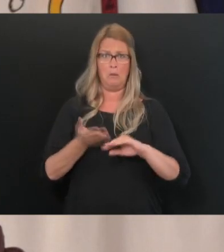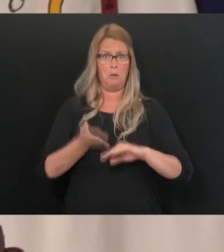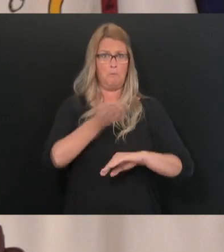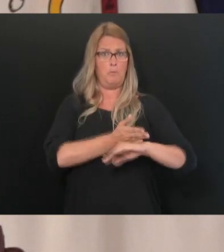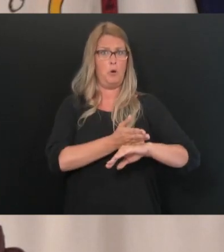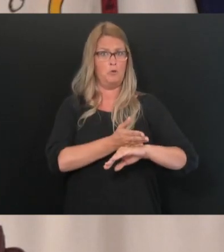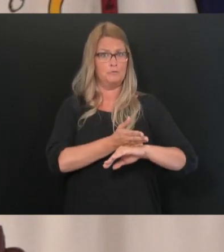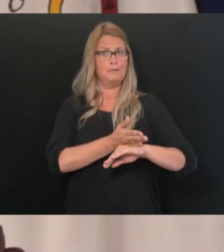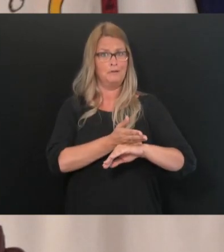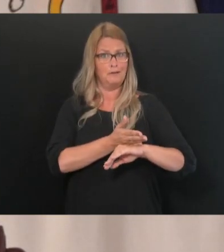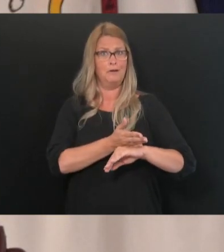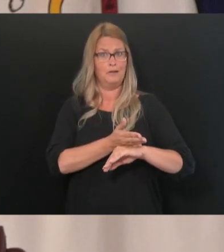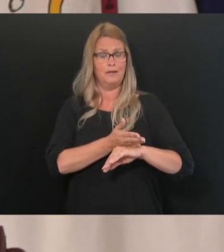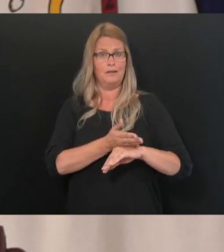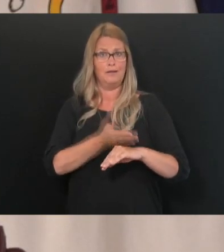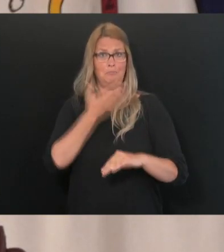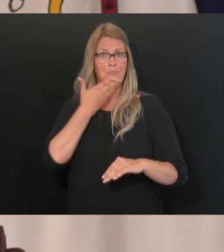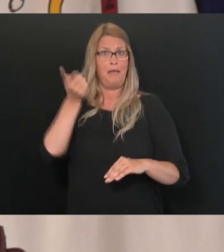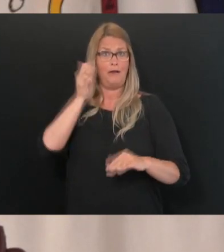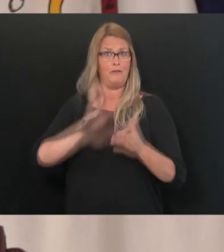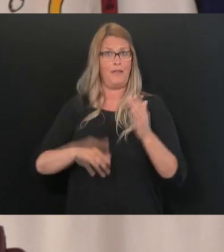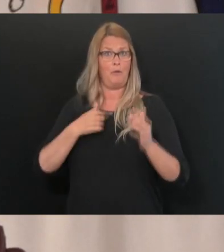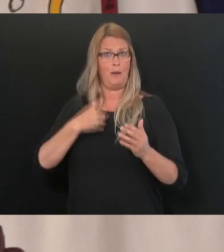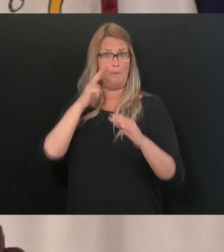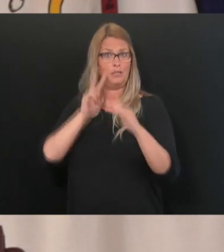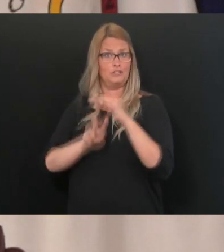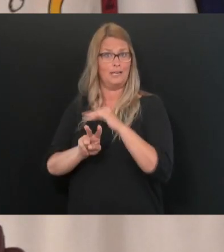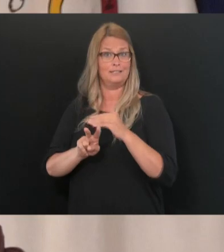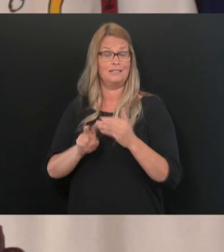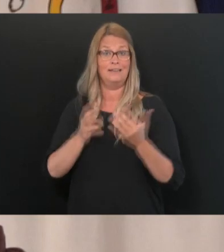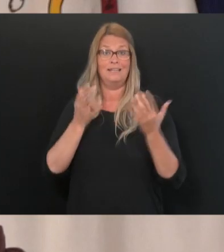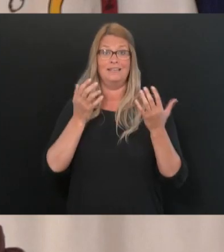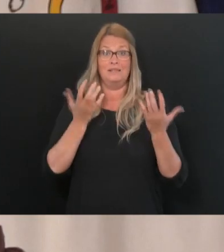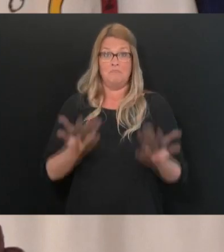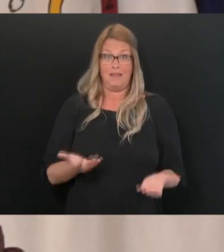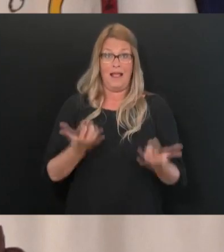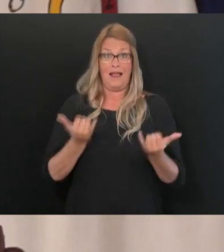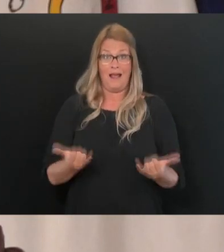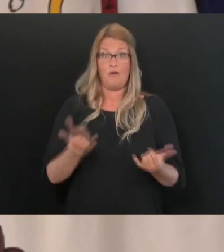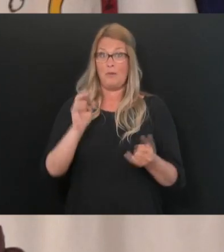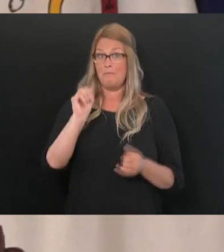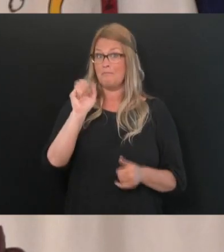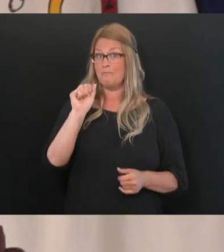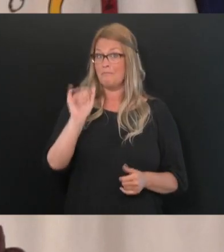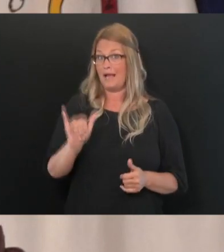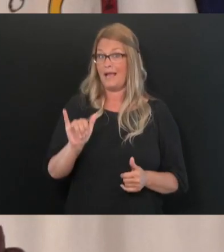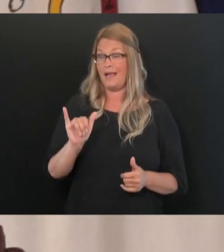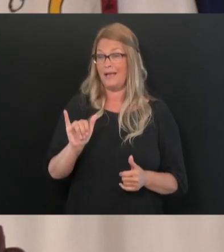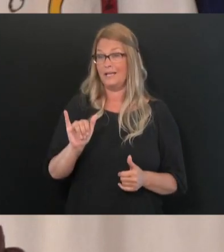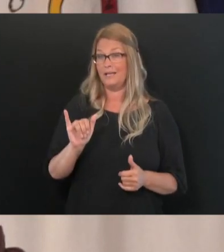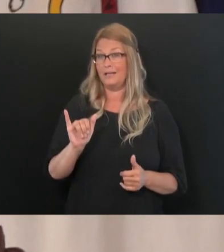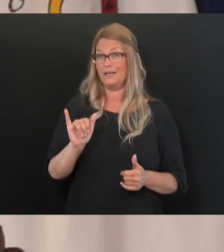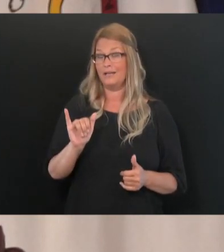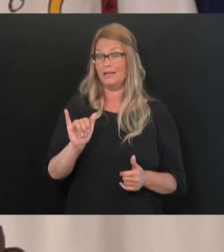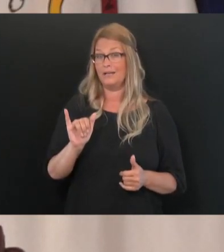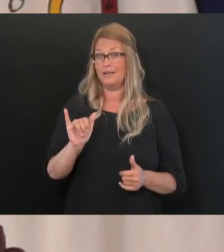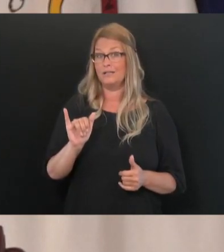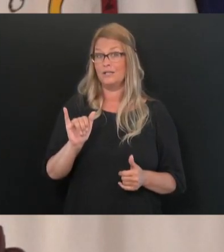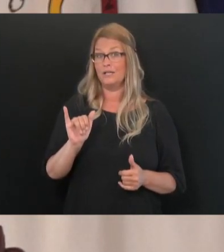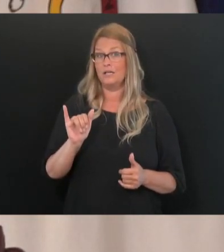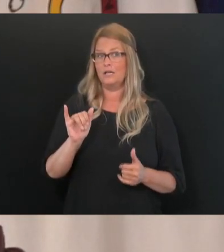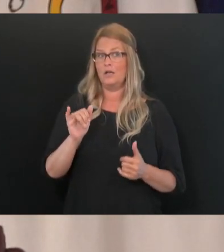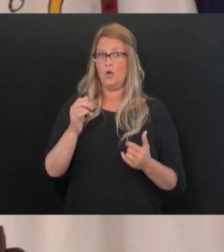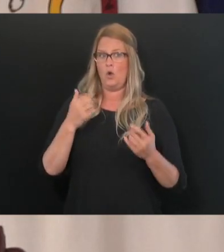we thought, and that's really good. And we're now projecting that May, from the standpoint of the numbers that we are